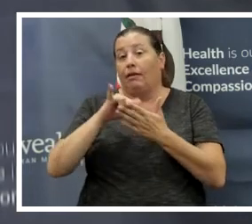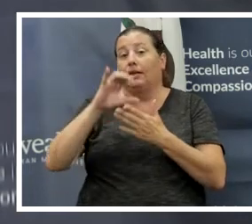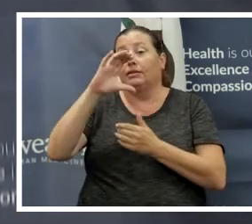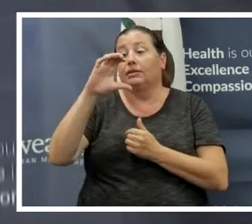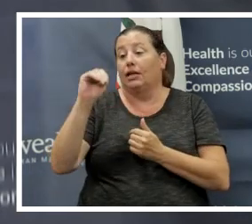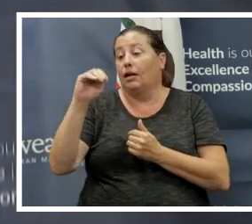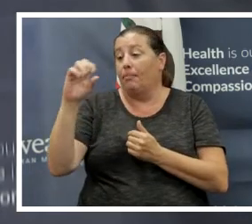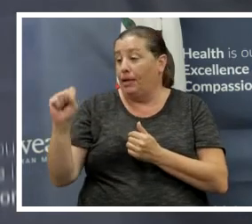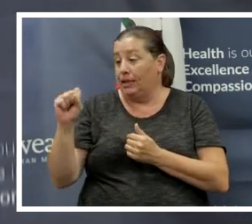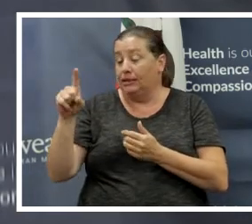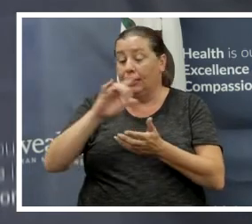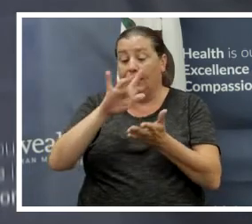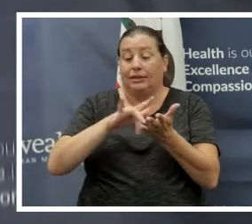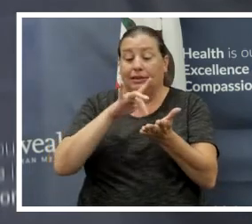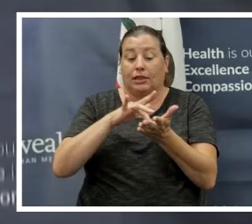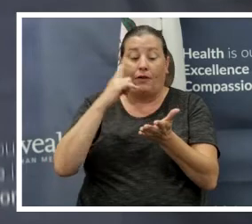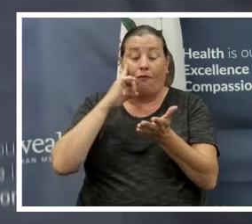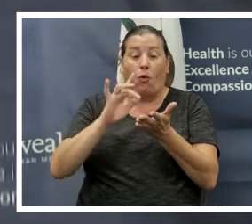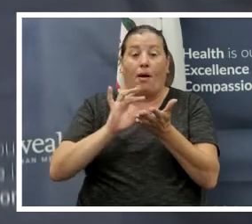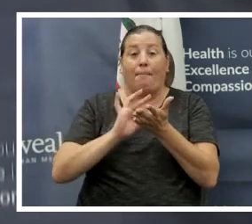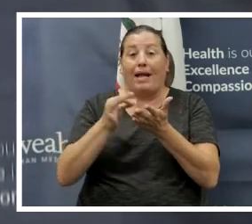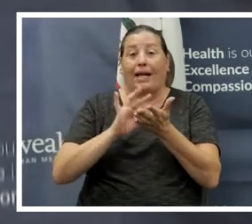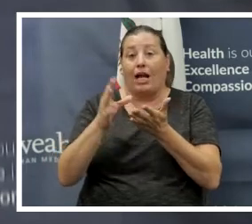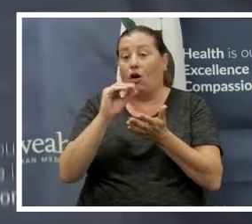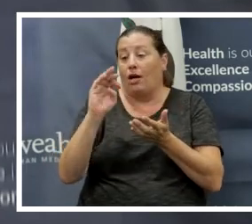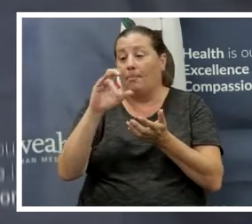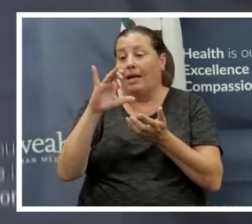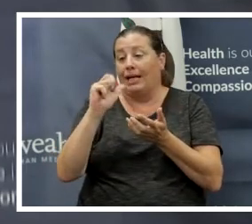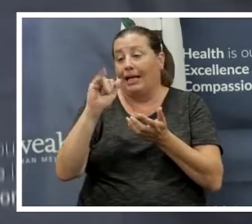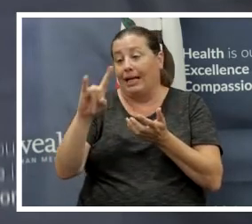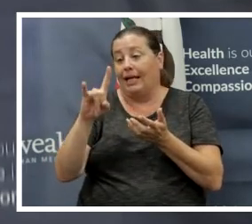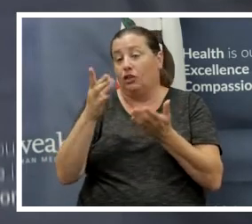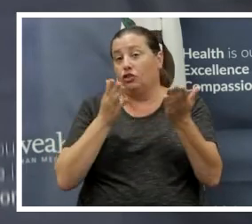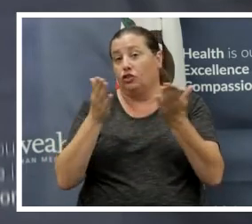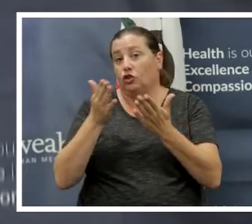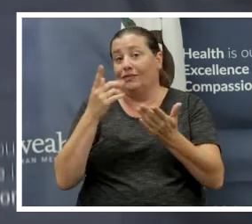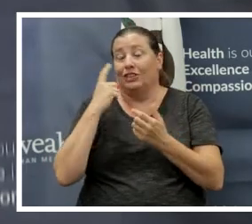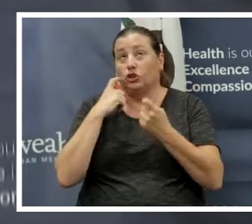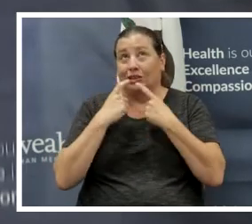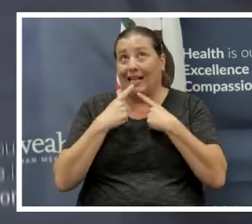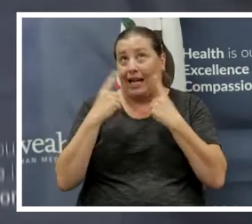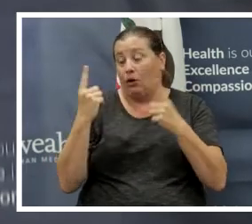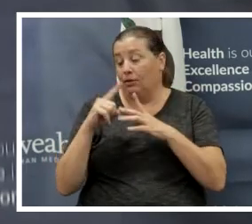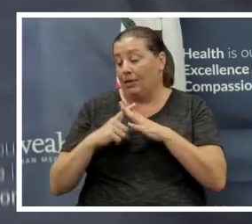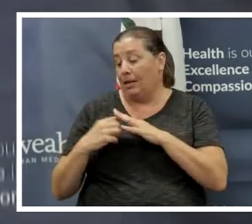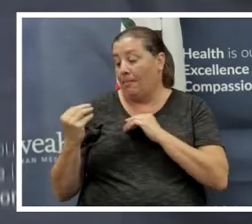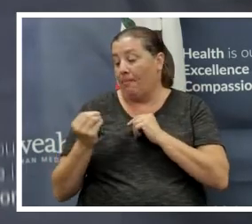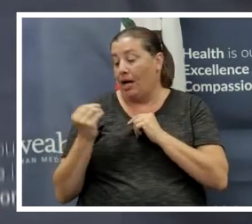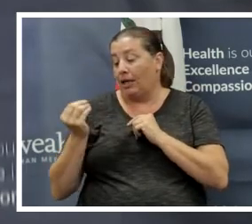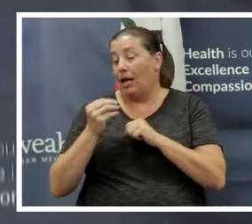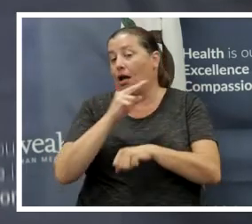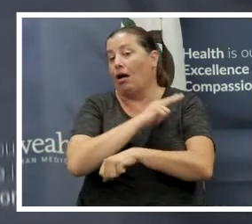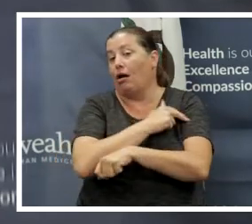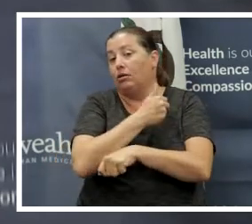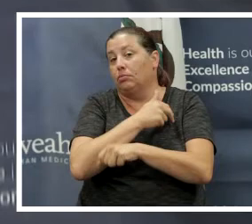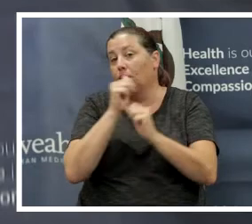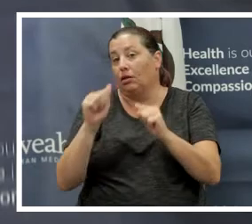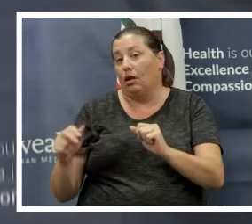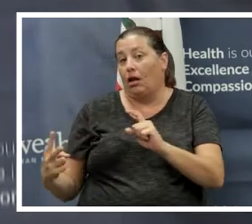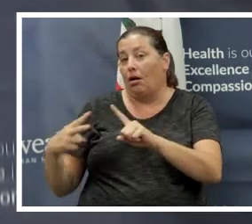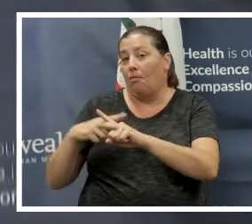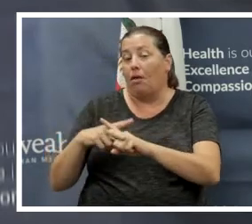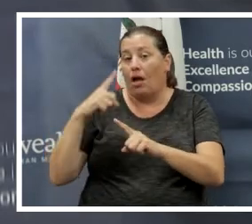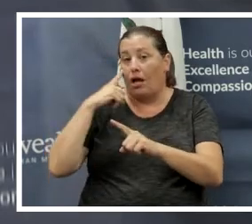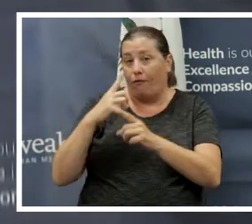CMS, the Centers for Medicare and Medicaid Services, has just announced that beginning Monday, hospitals can apply for